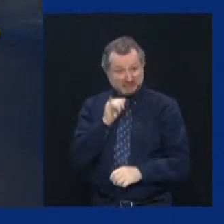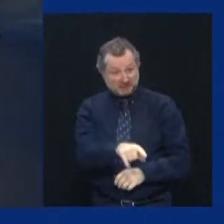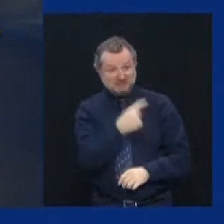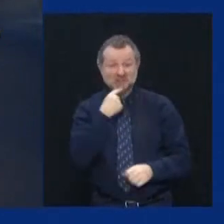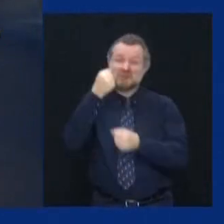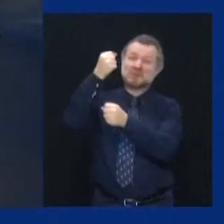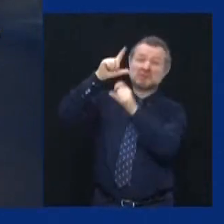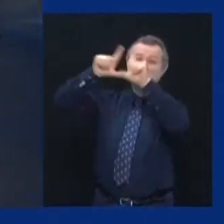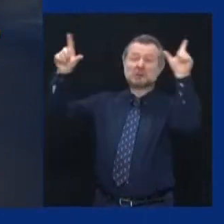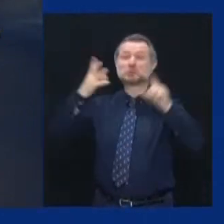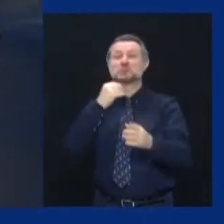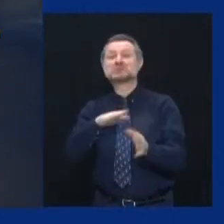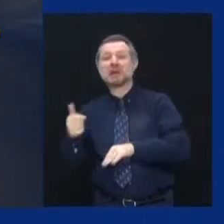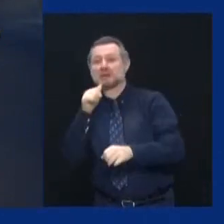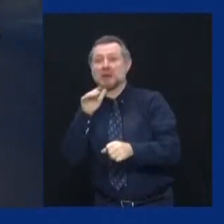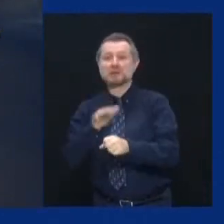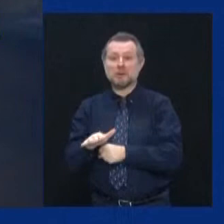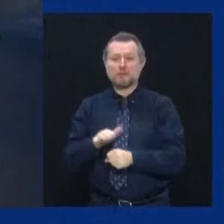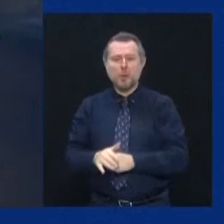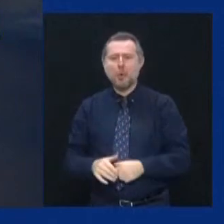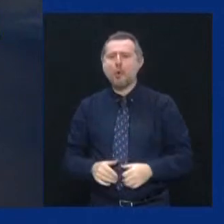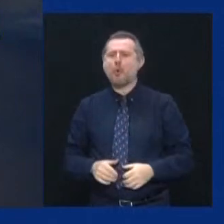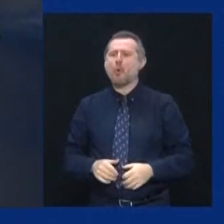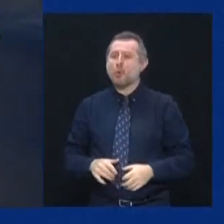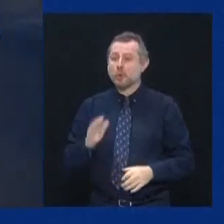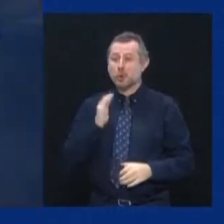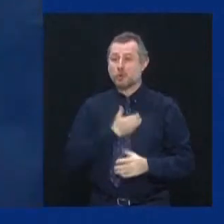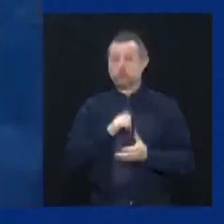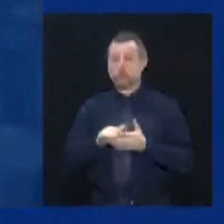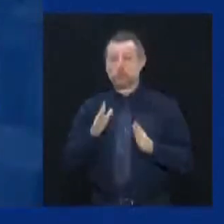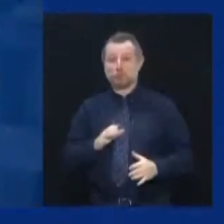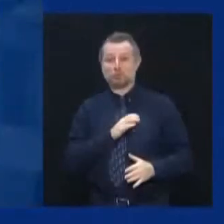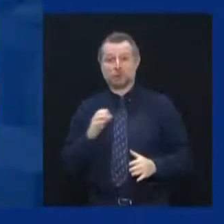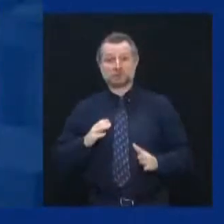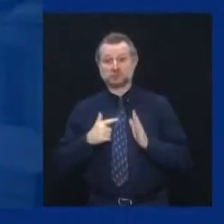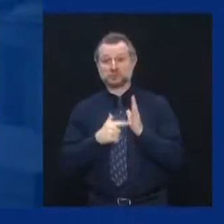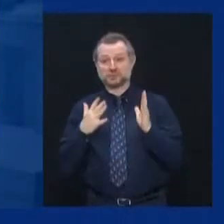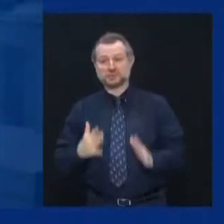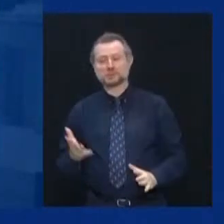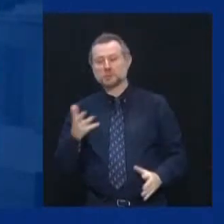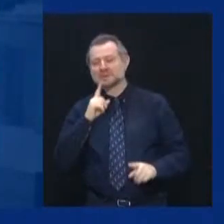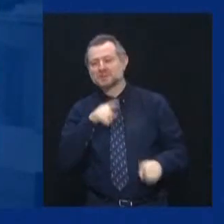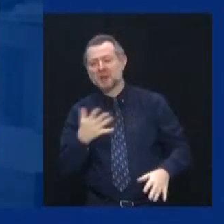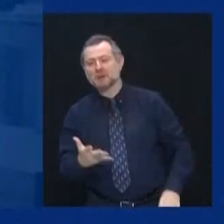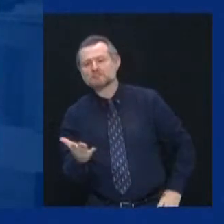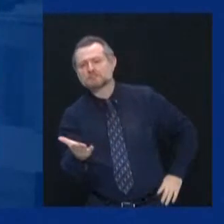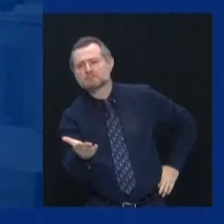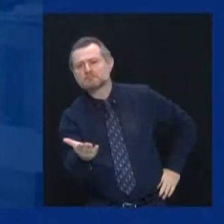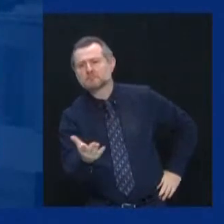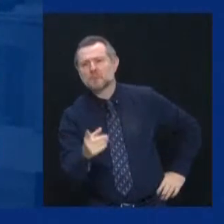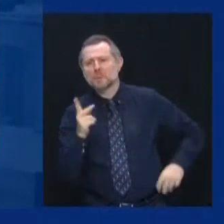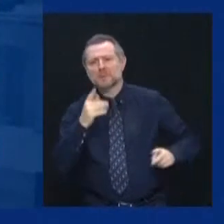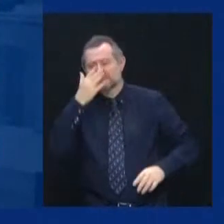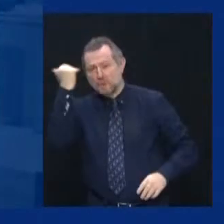do at that moment? And you'll live with the consequences. The numbers